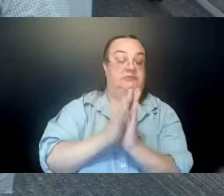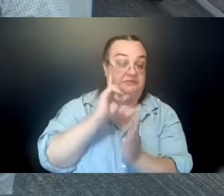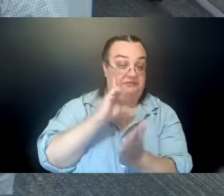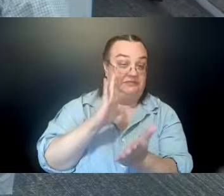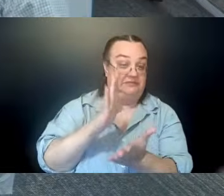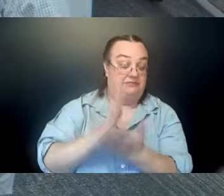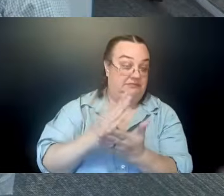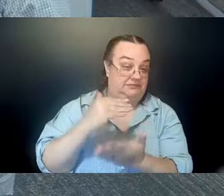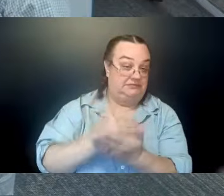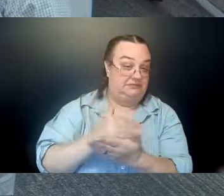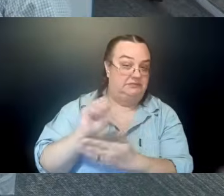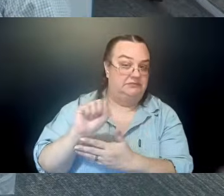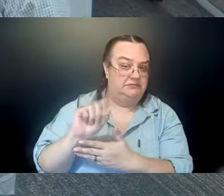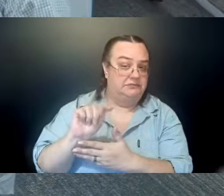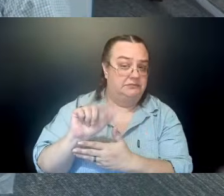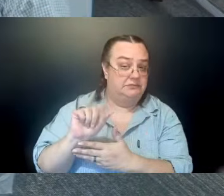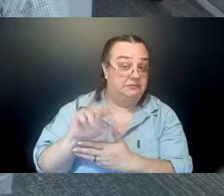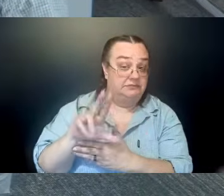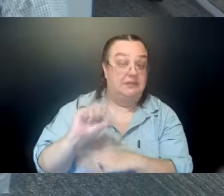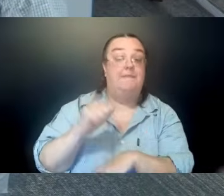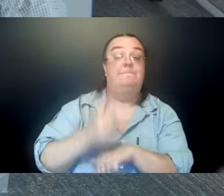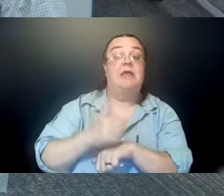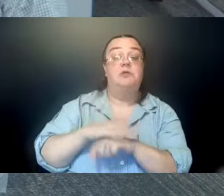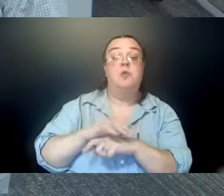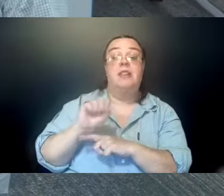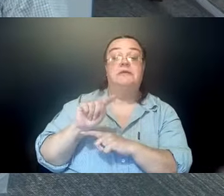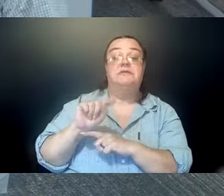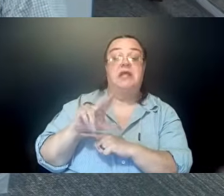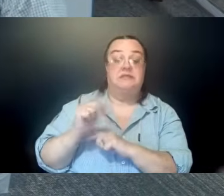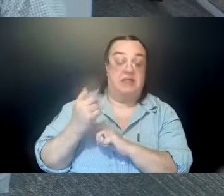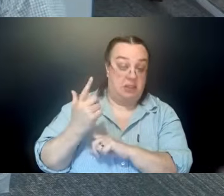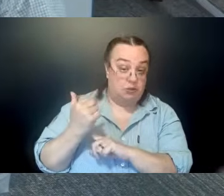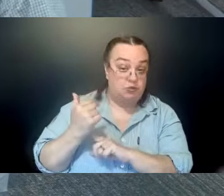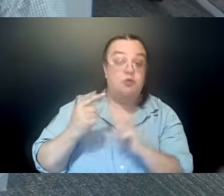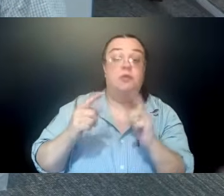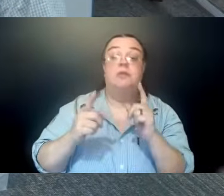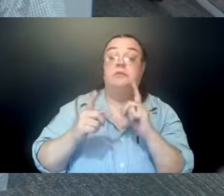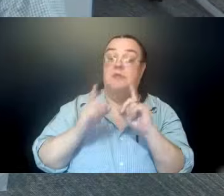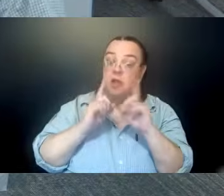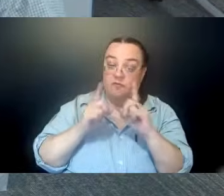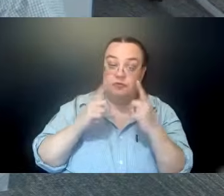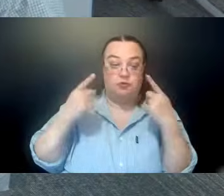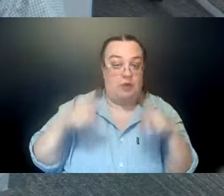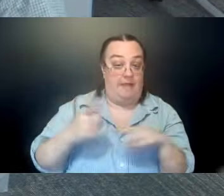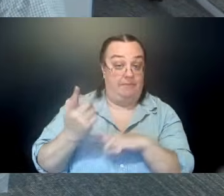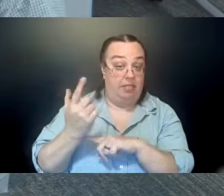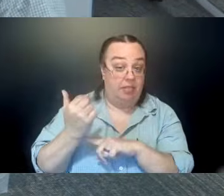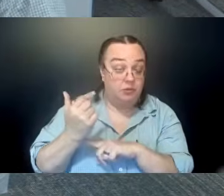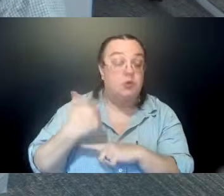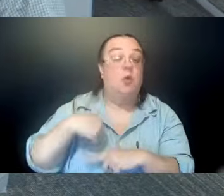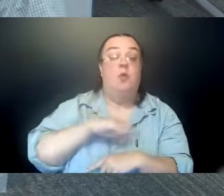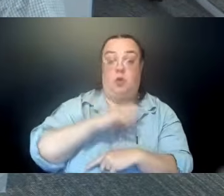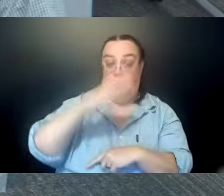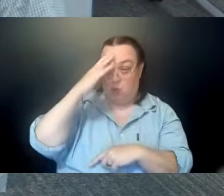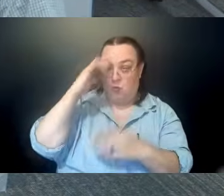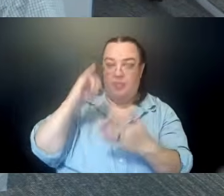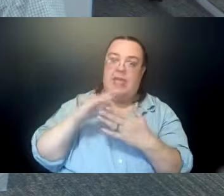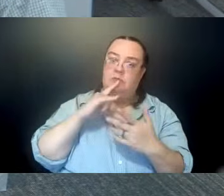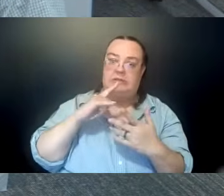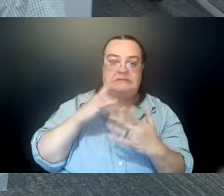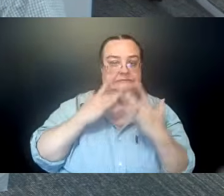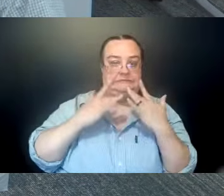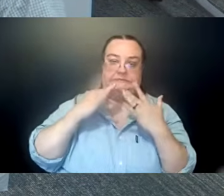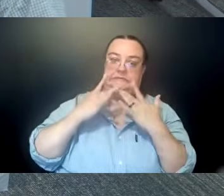budgetary status. Based on the status last year, the conversation we had last year, we knew we were going into a tight budget, and